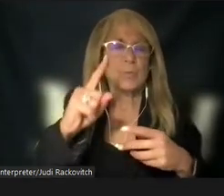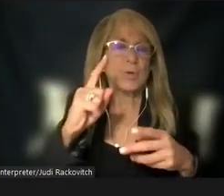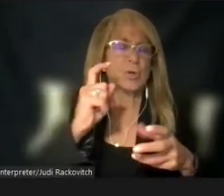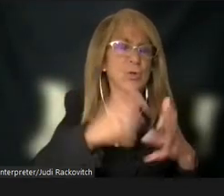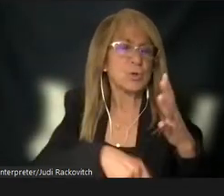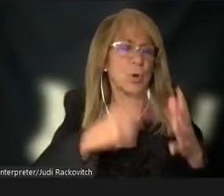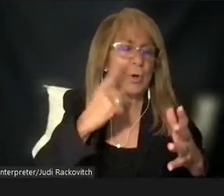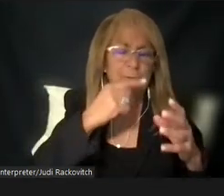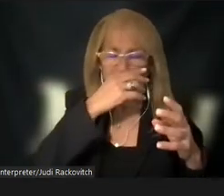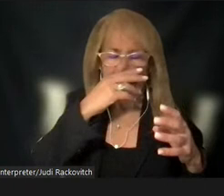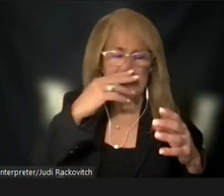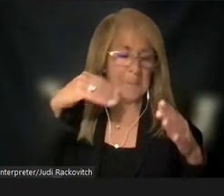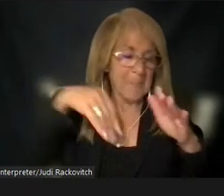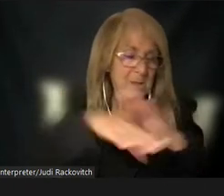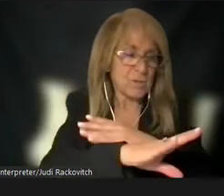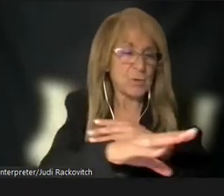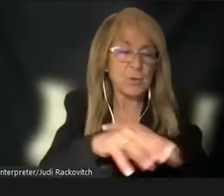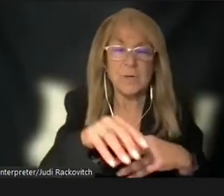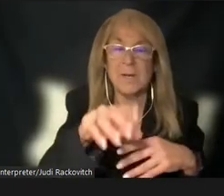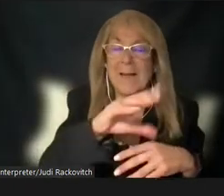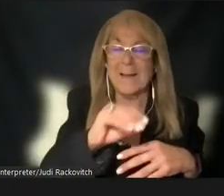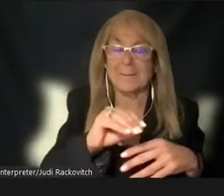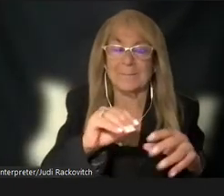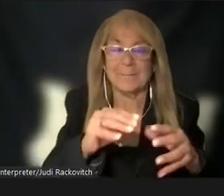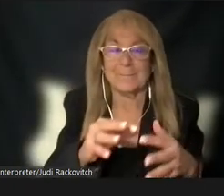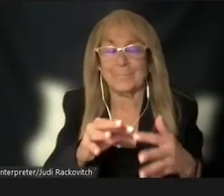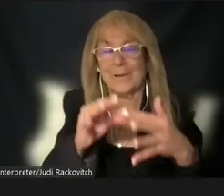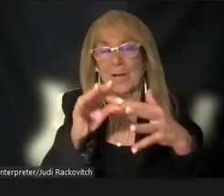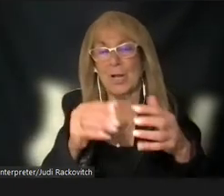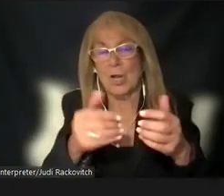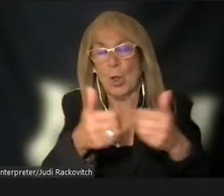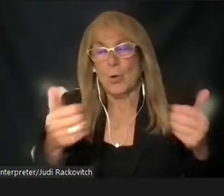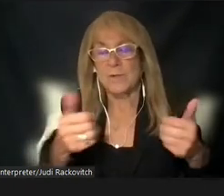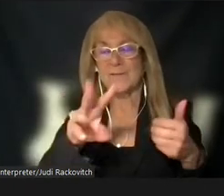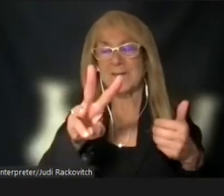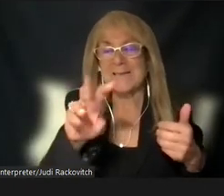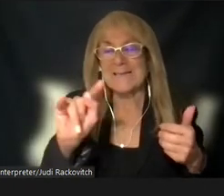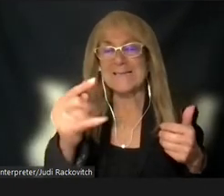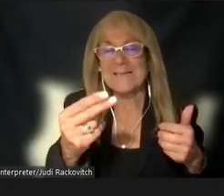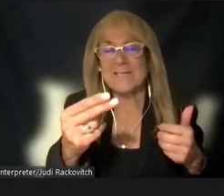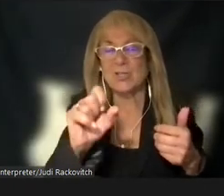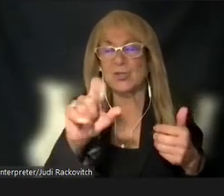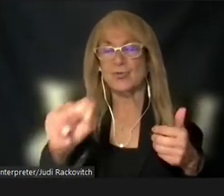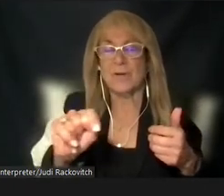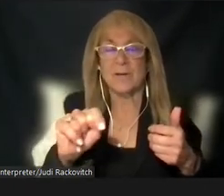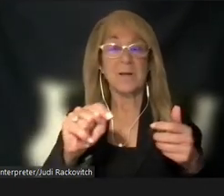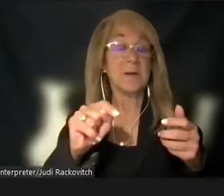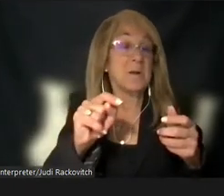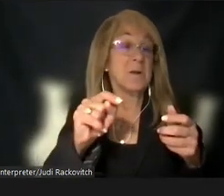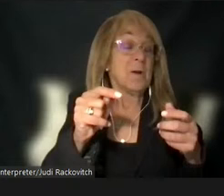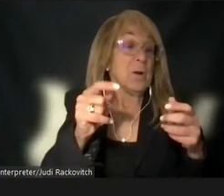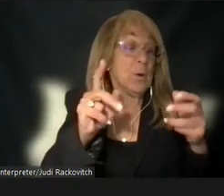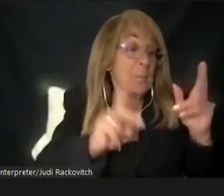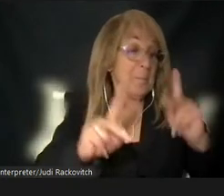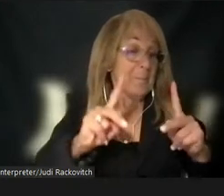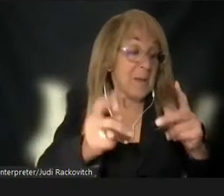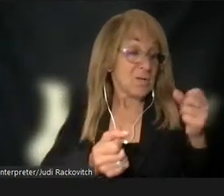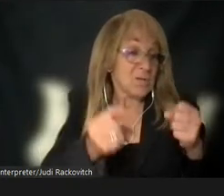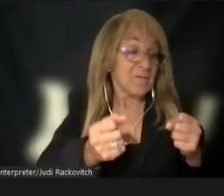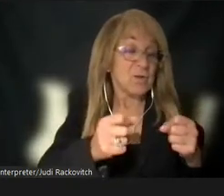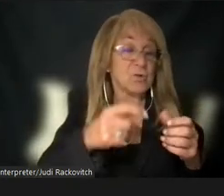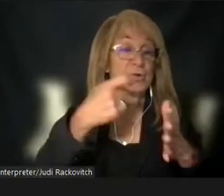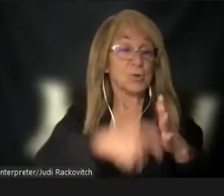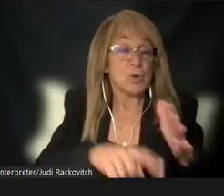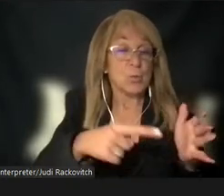south of and inclusive of 60th Street. Passenger vehicles would be charged once per day, and there are exemptions required by the MTA